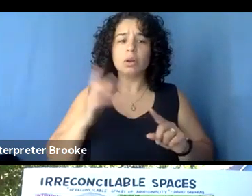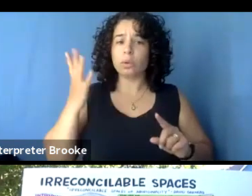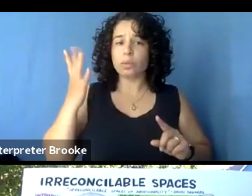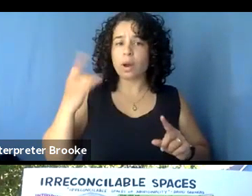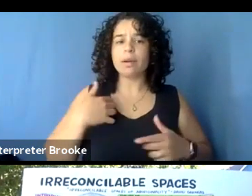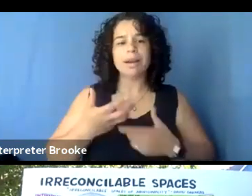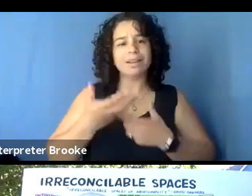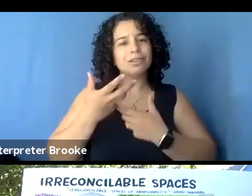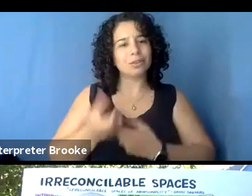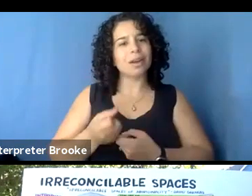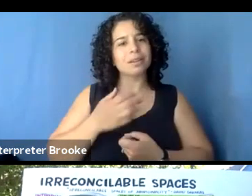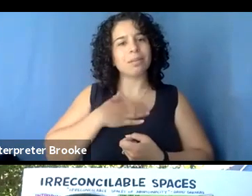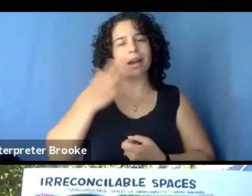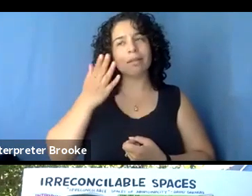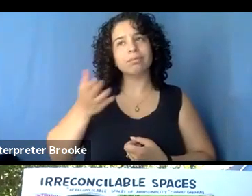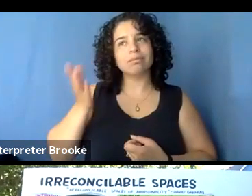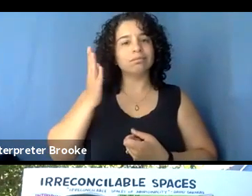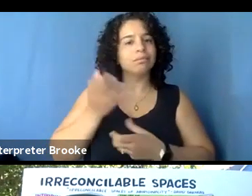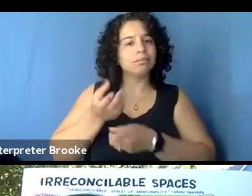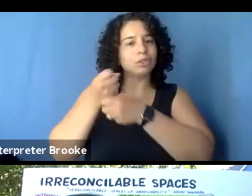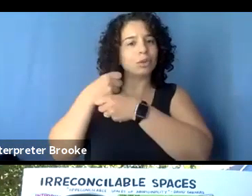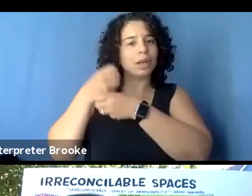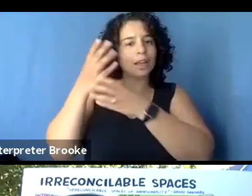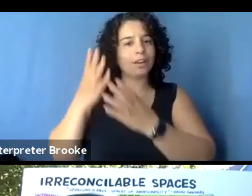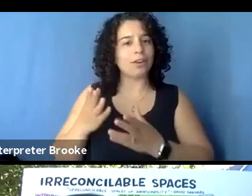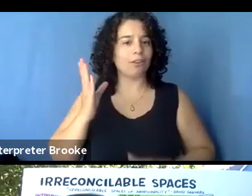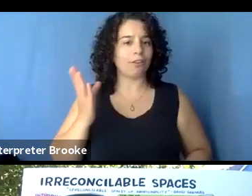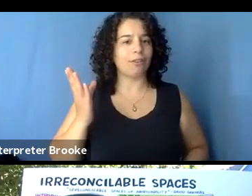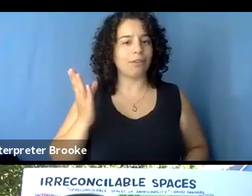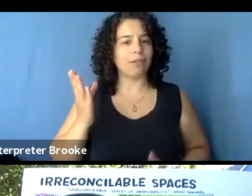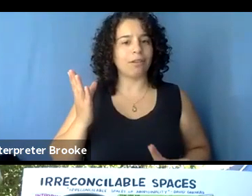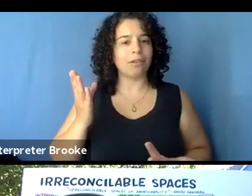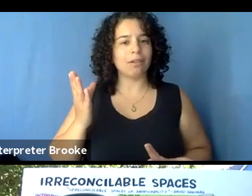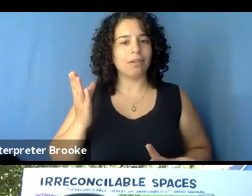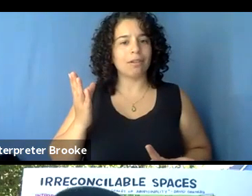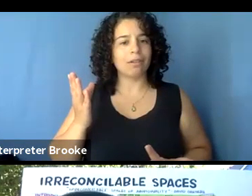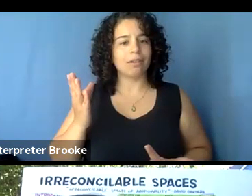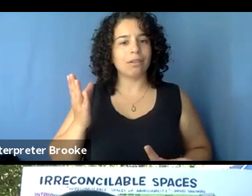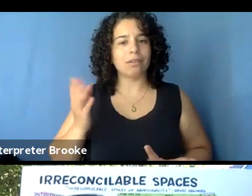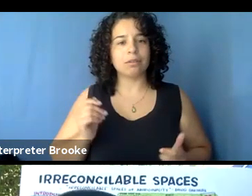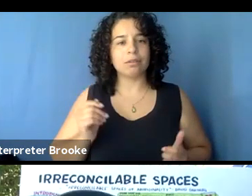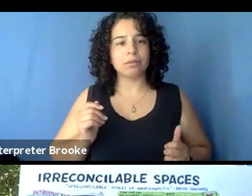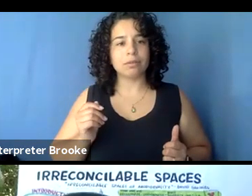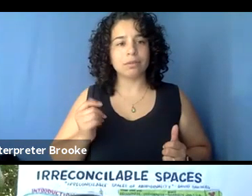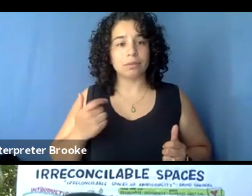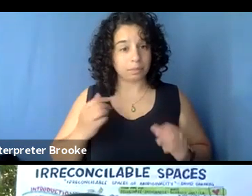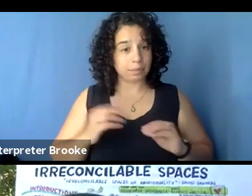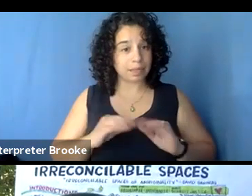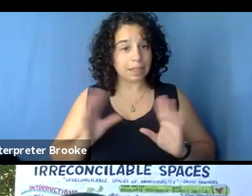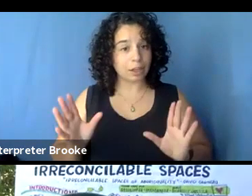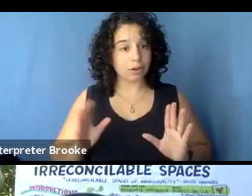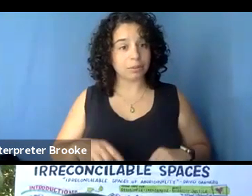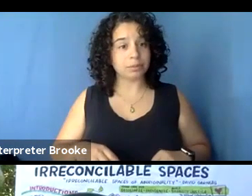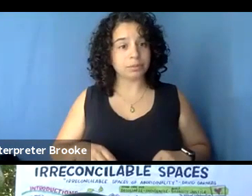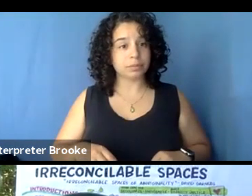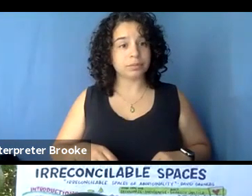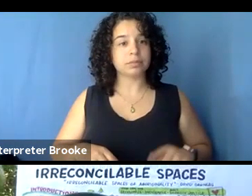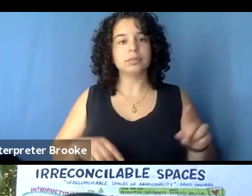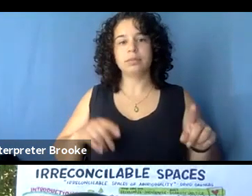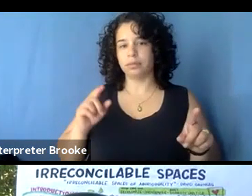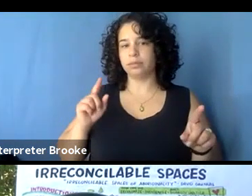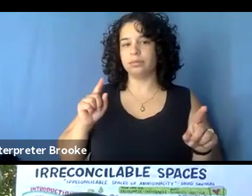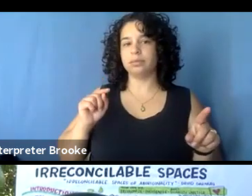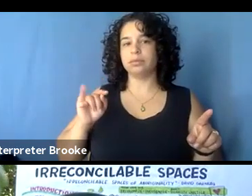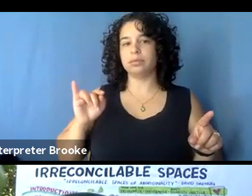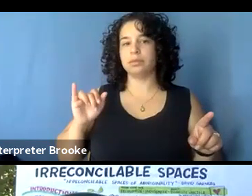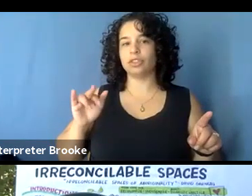And I don't know. I think it was just amplifying. Tiare had highlighted that as a really